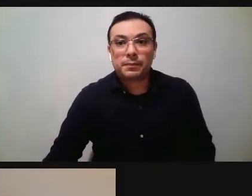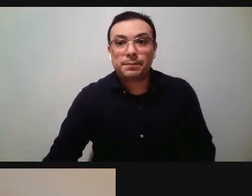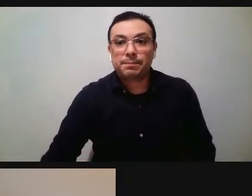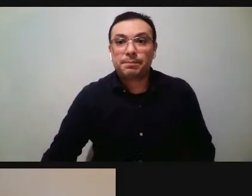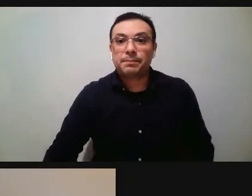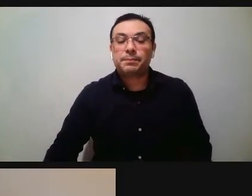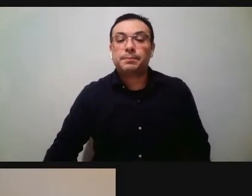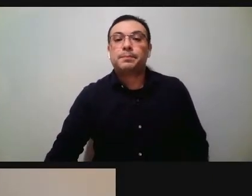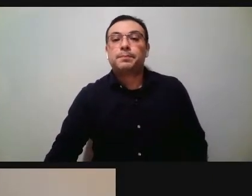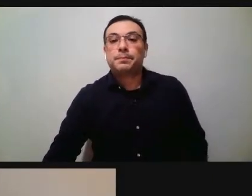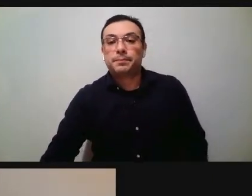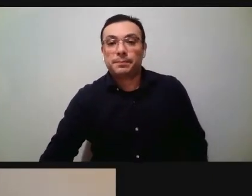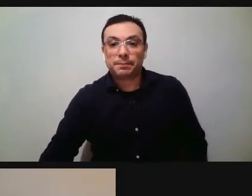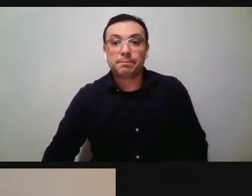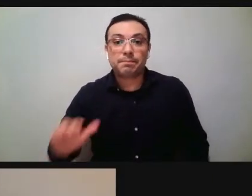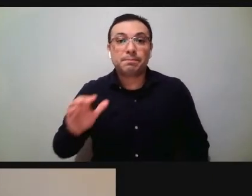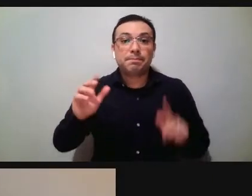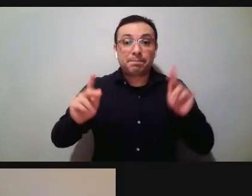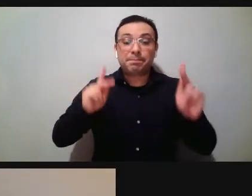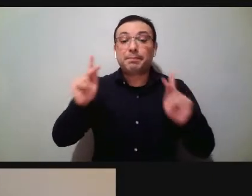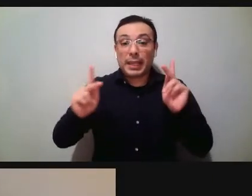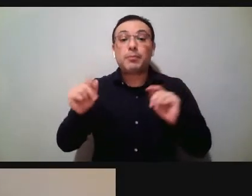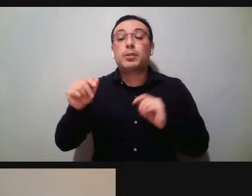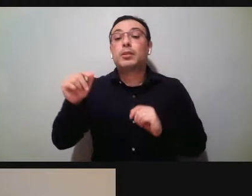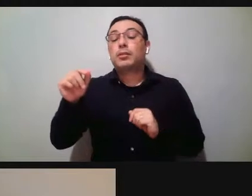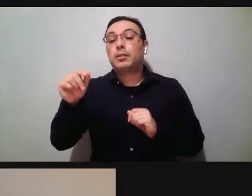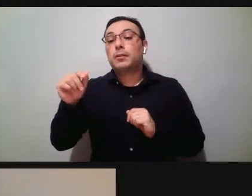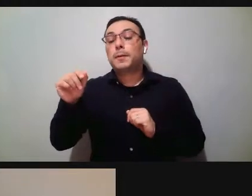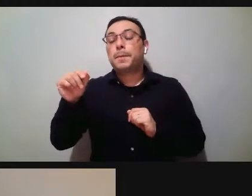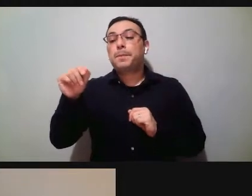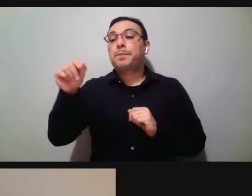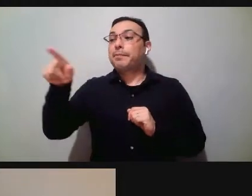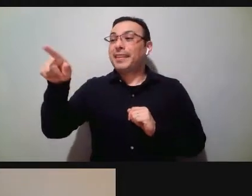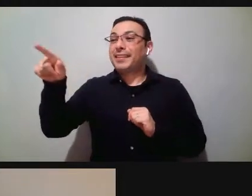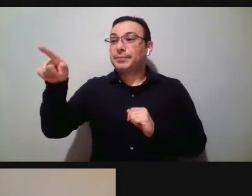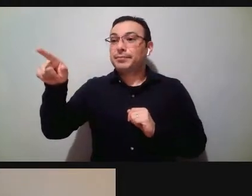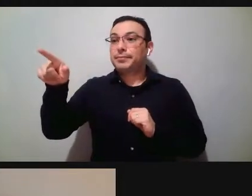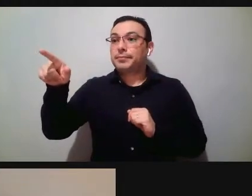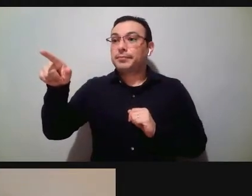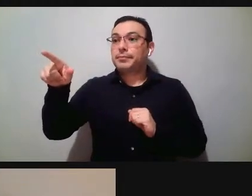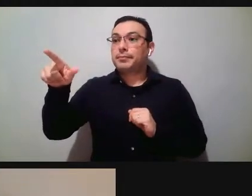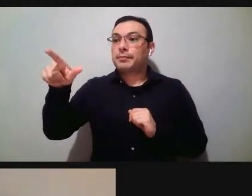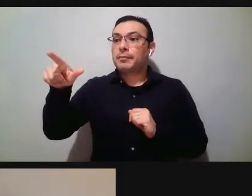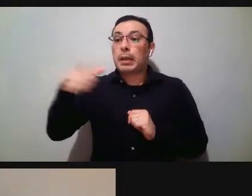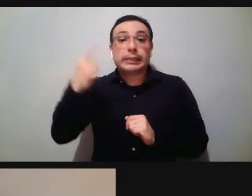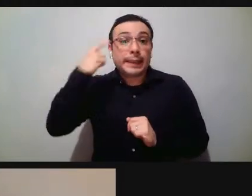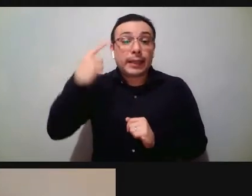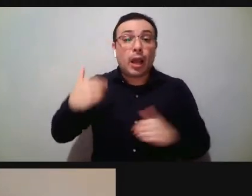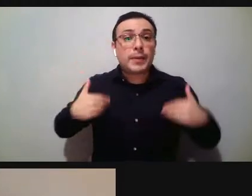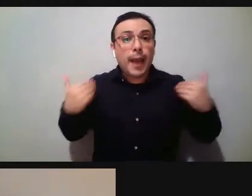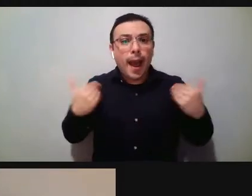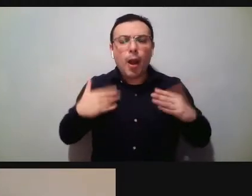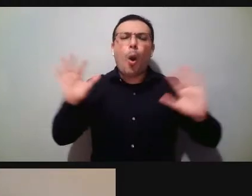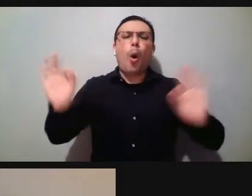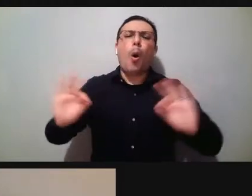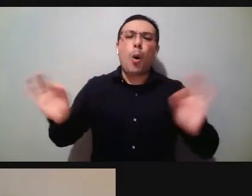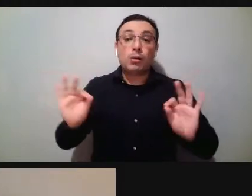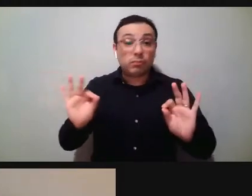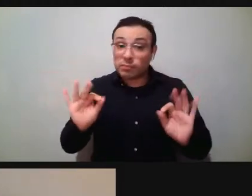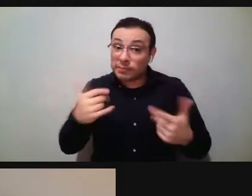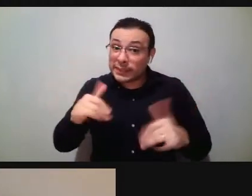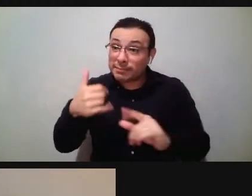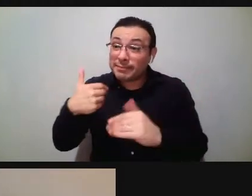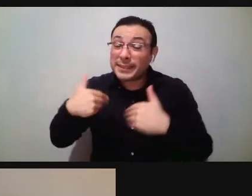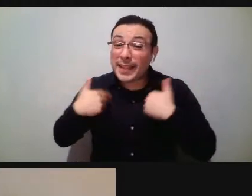kids who have had poor outcomes, including, being in the ICU and also death. So it still does